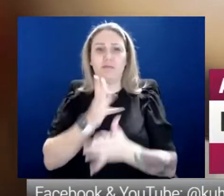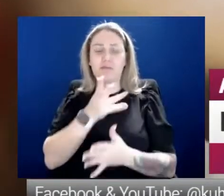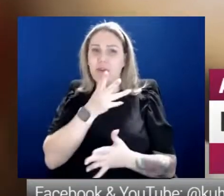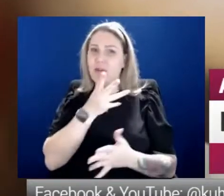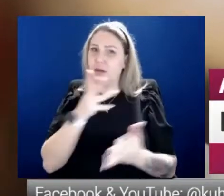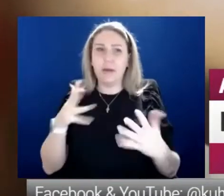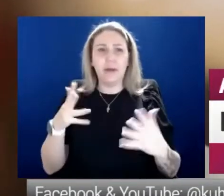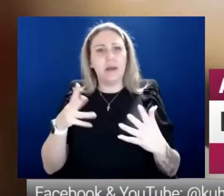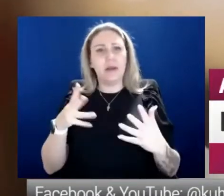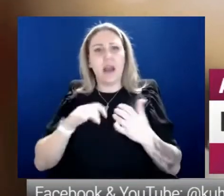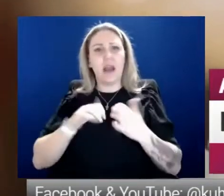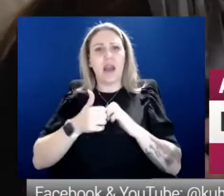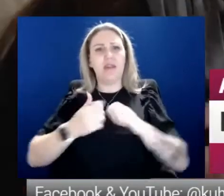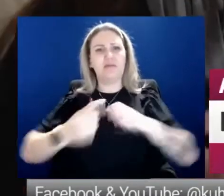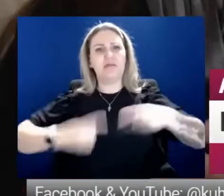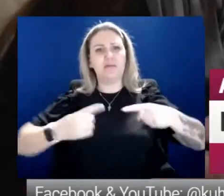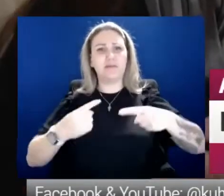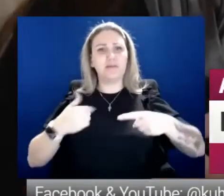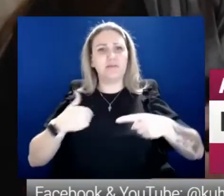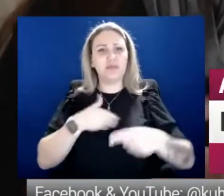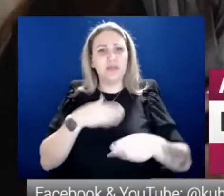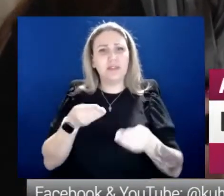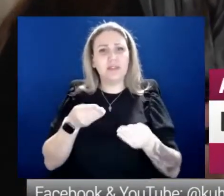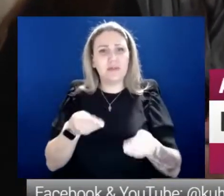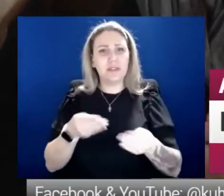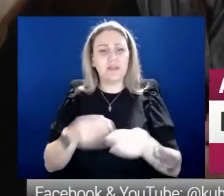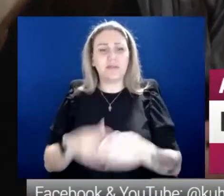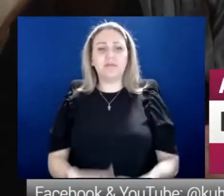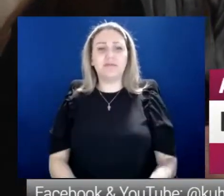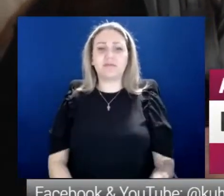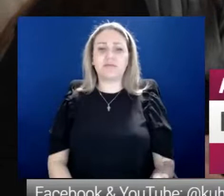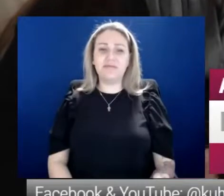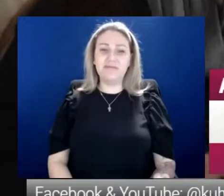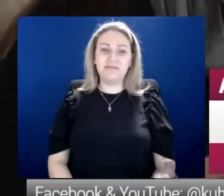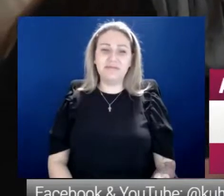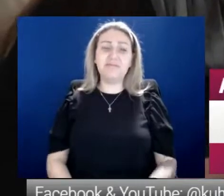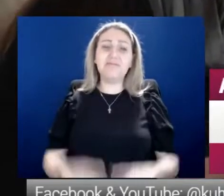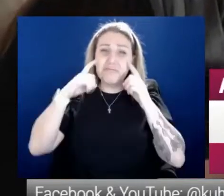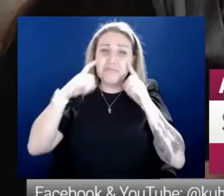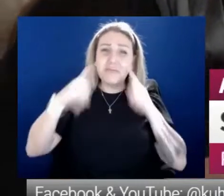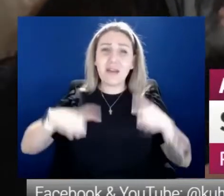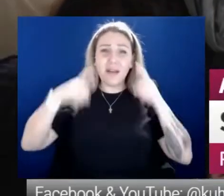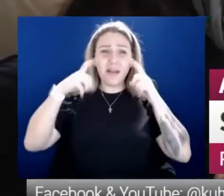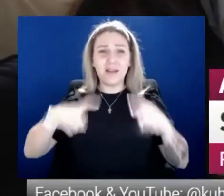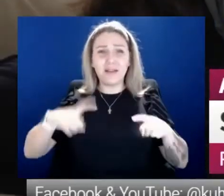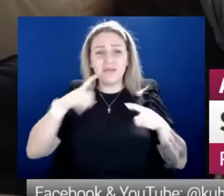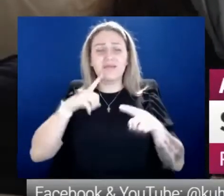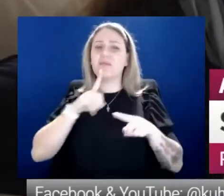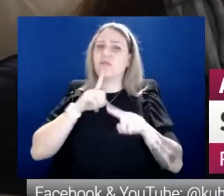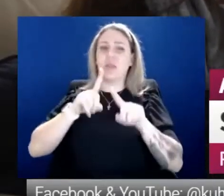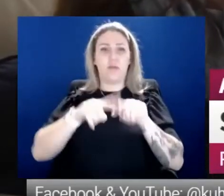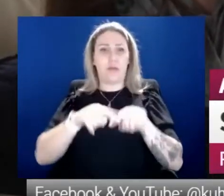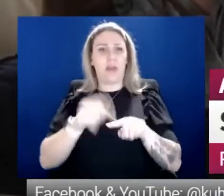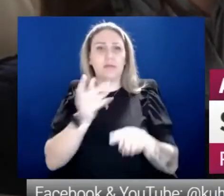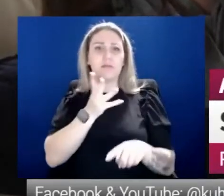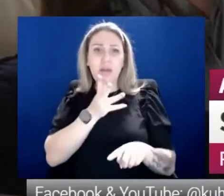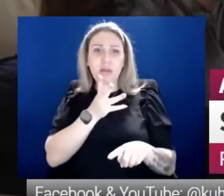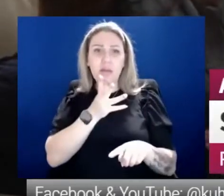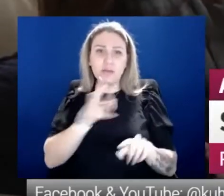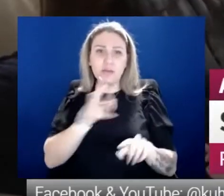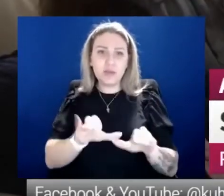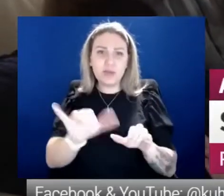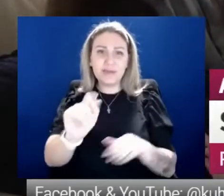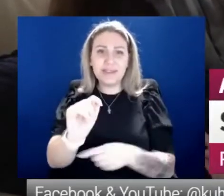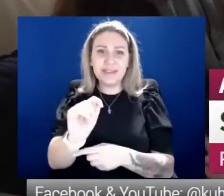it was for her to breastfeed. And it really lies on the mom to do it